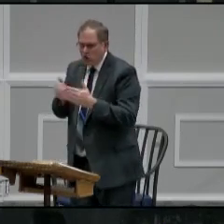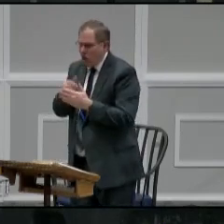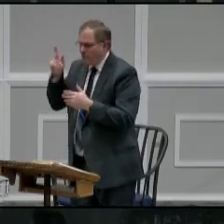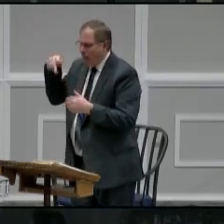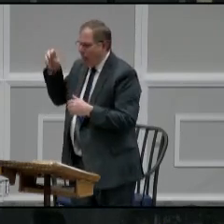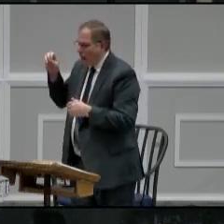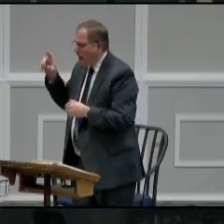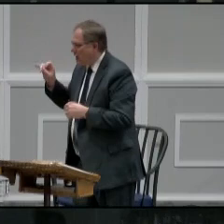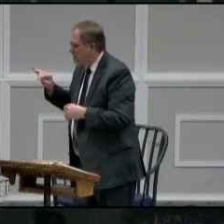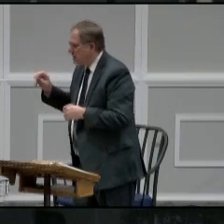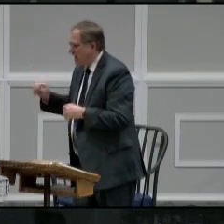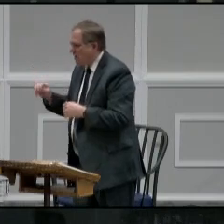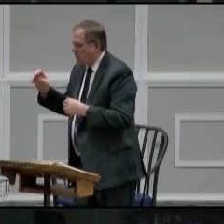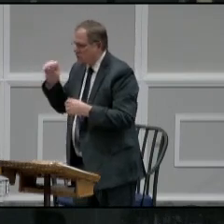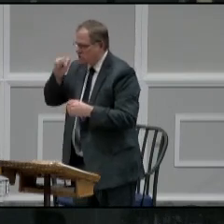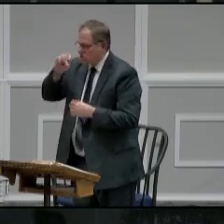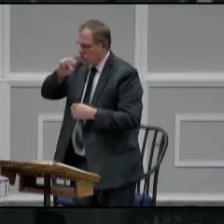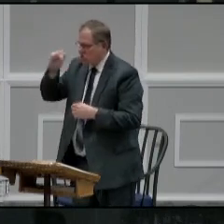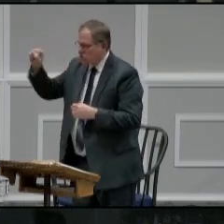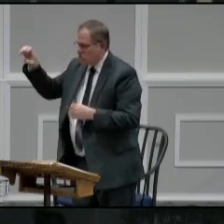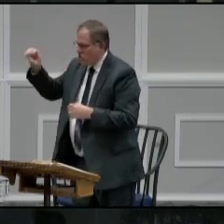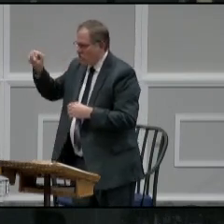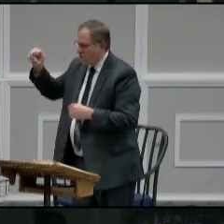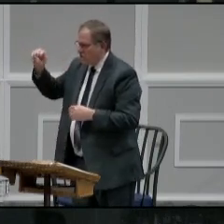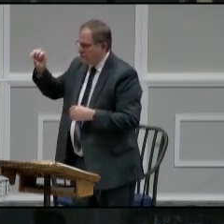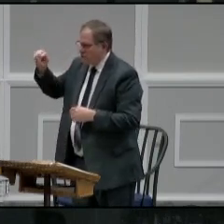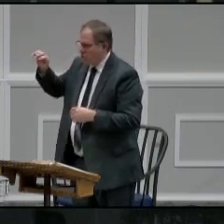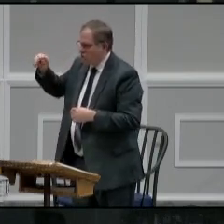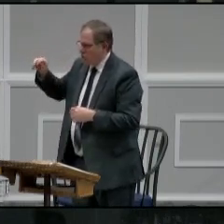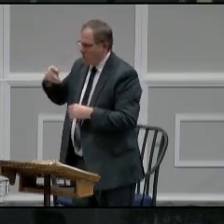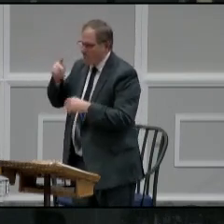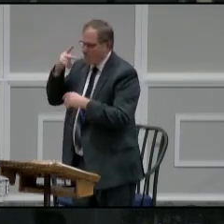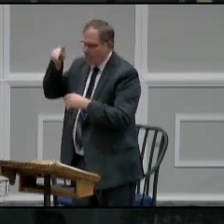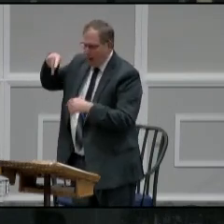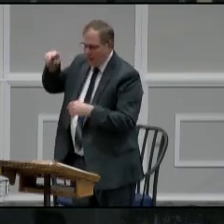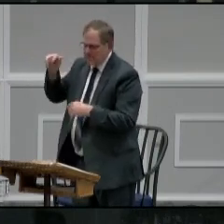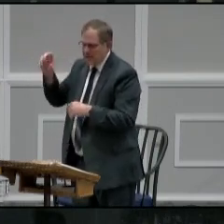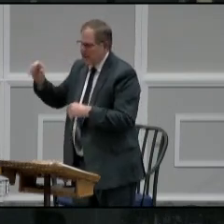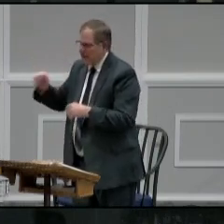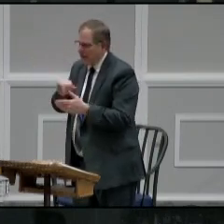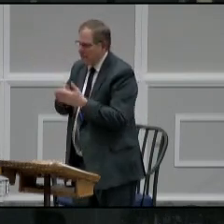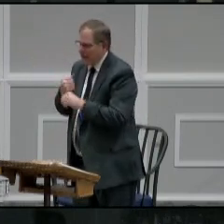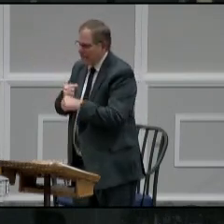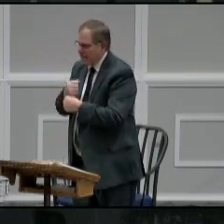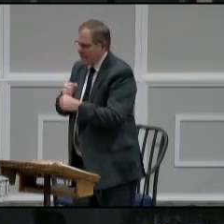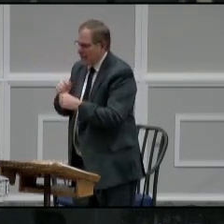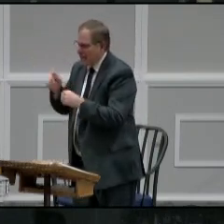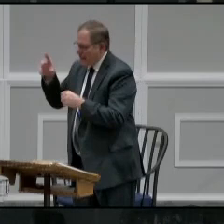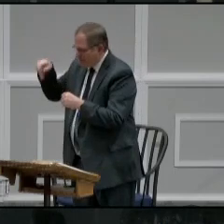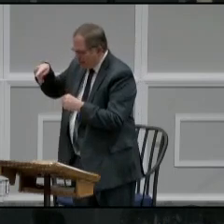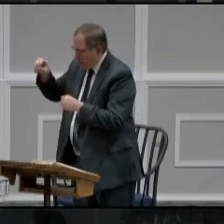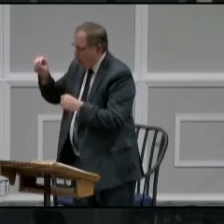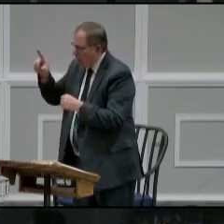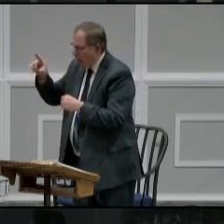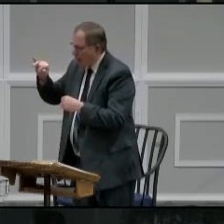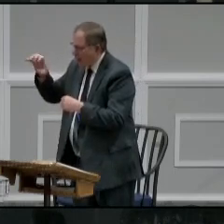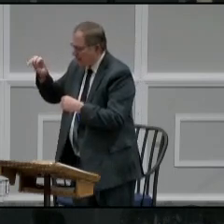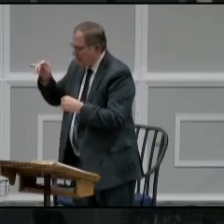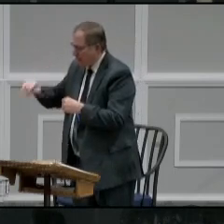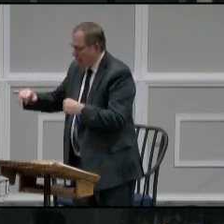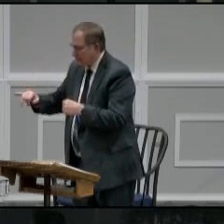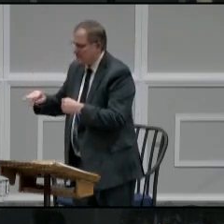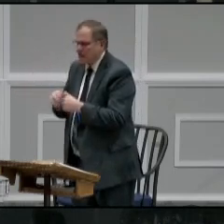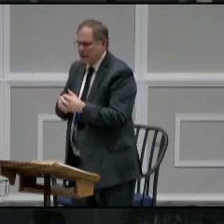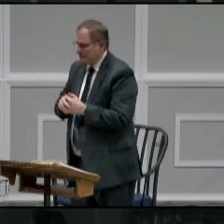social program, no matter how good it might be. It's the gospel that's going to make the difference in our cities. And so we would reach out. We would go and